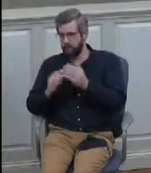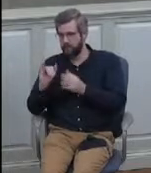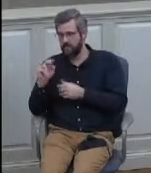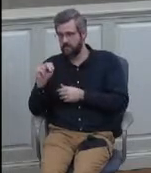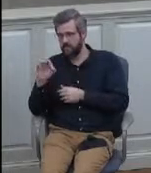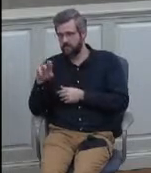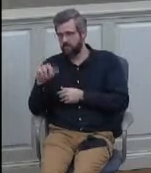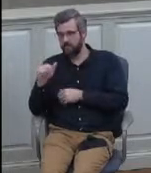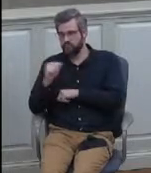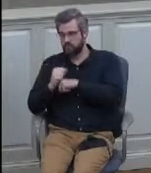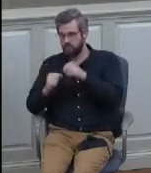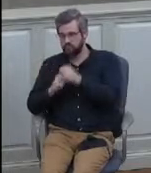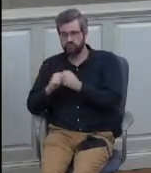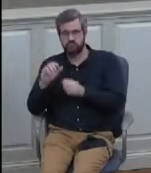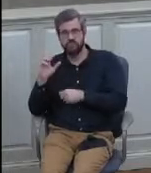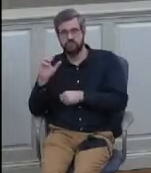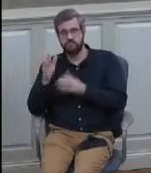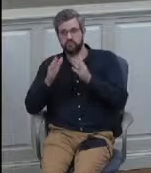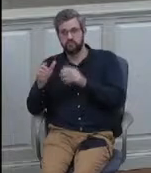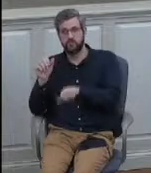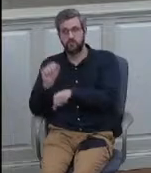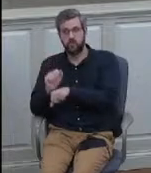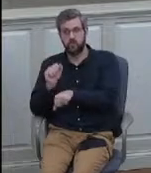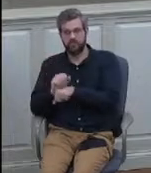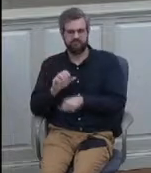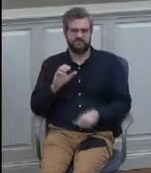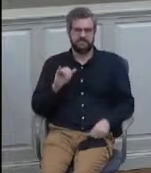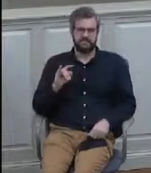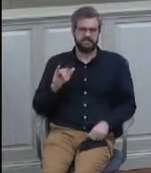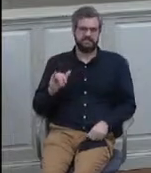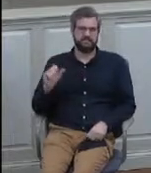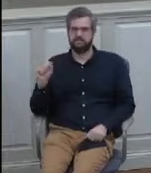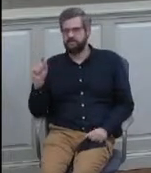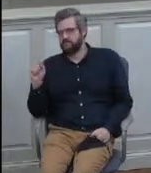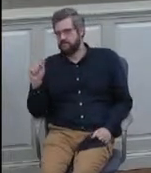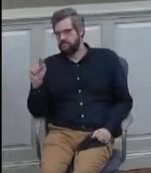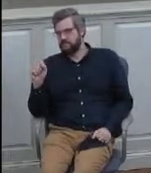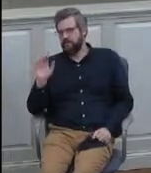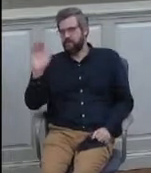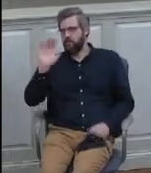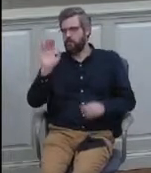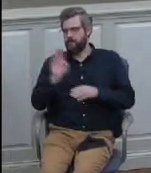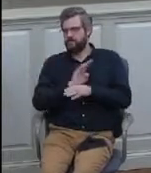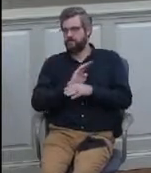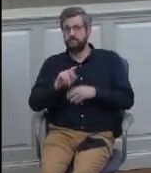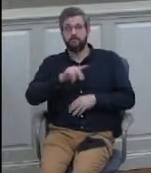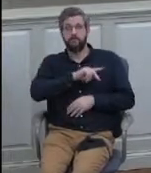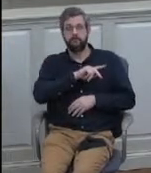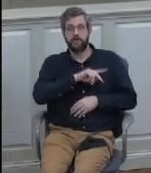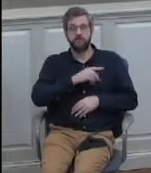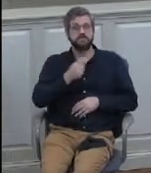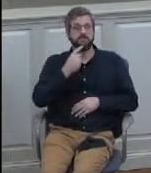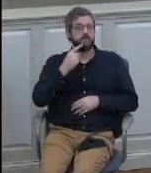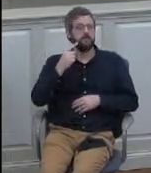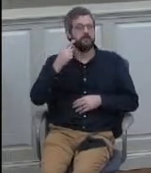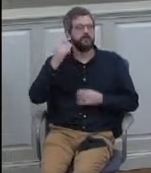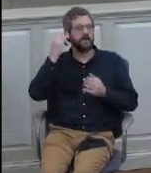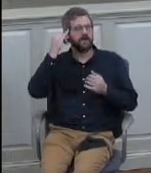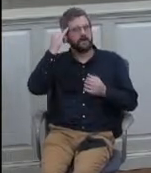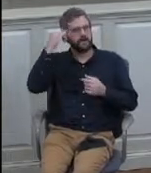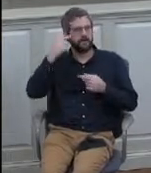That's clearly city and state business, right. You know, things like that. But the idea of